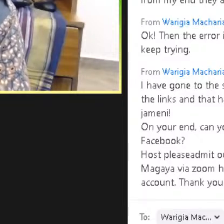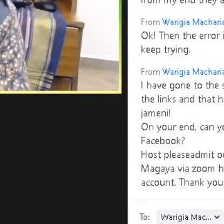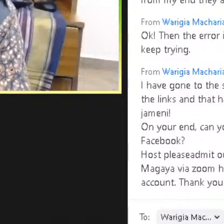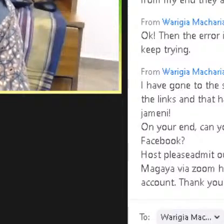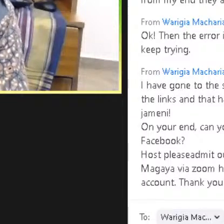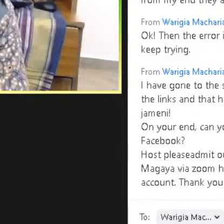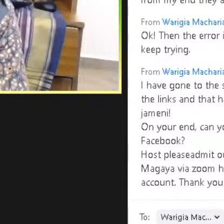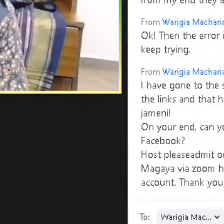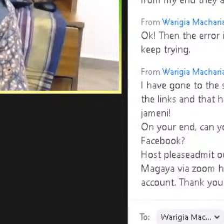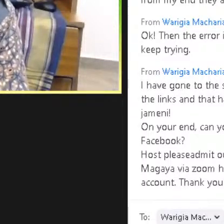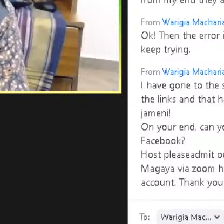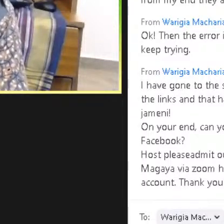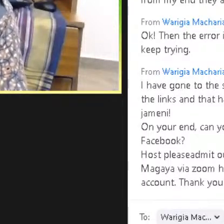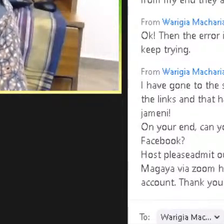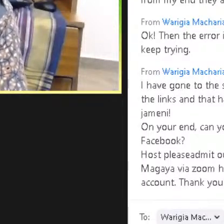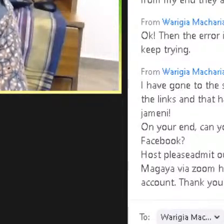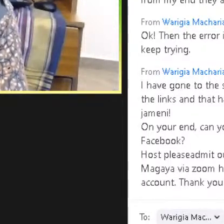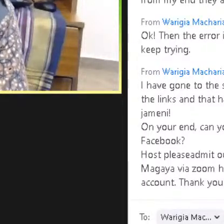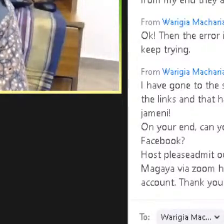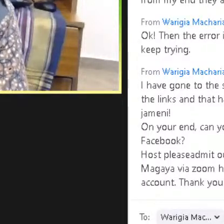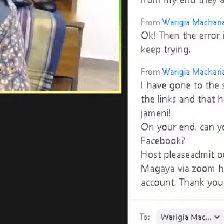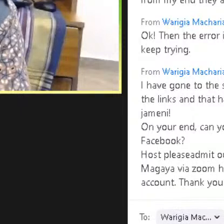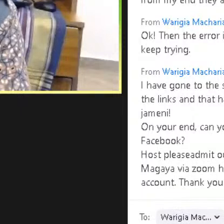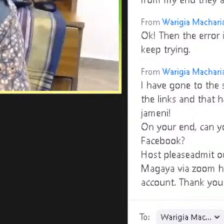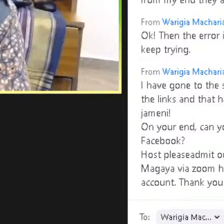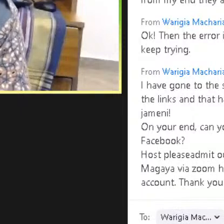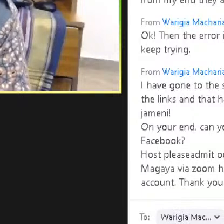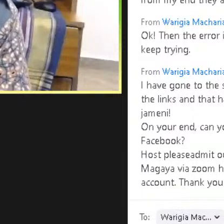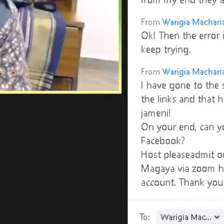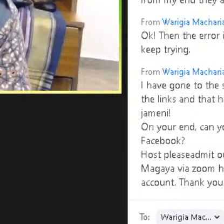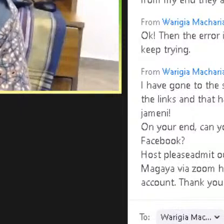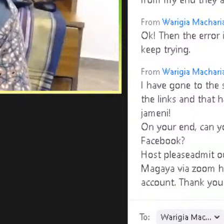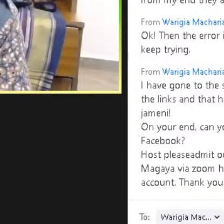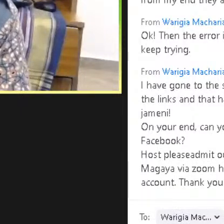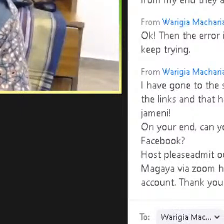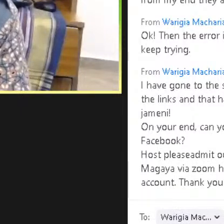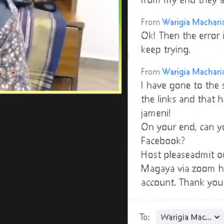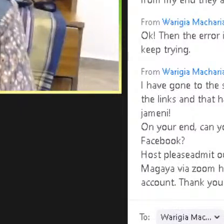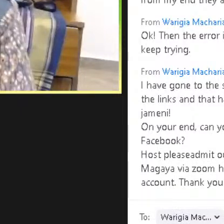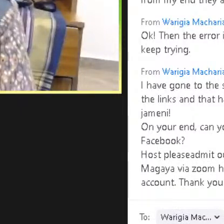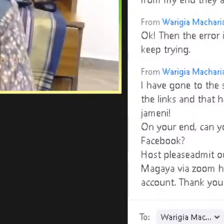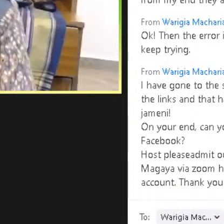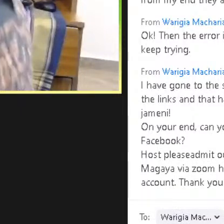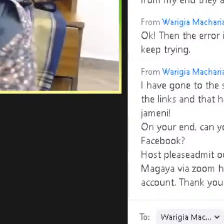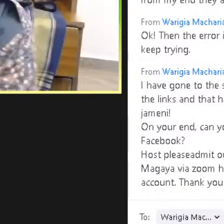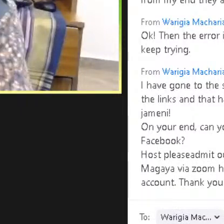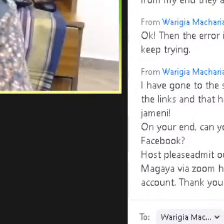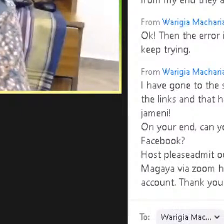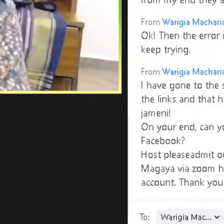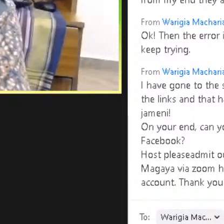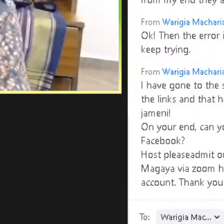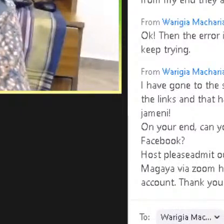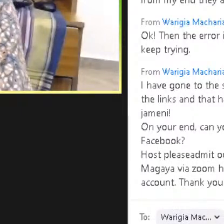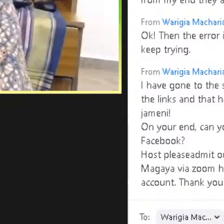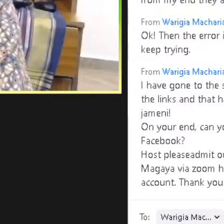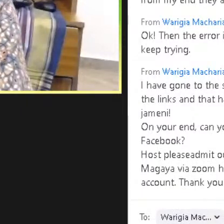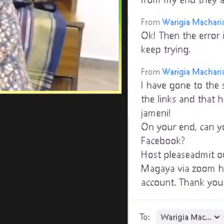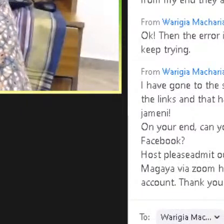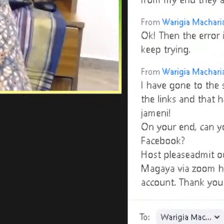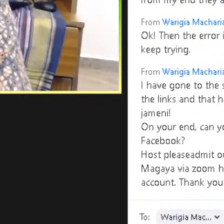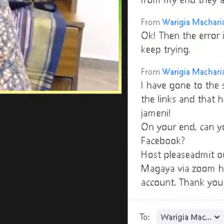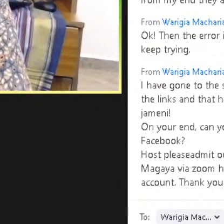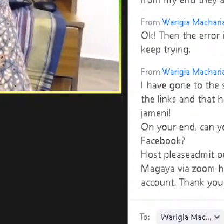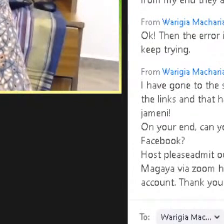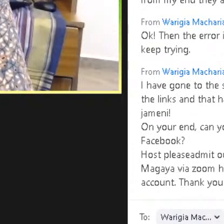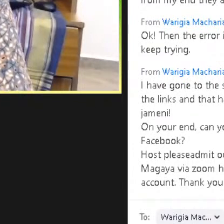in Business for your webinars partnership. And thank you, Evelyn, our trainer. I've been following this and it's been wonderful. We cannot forget